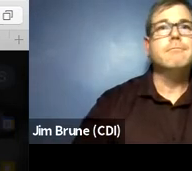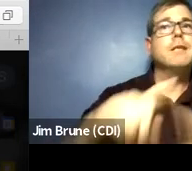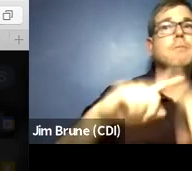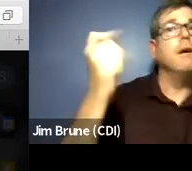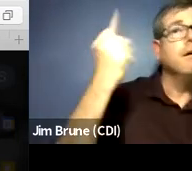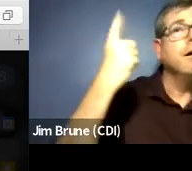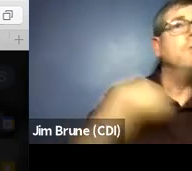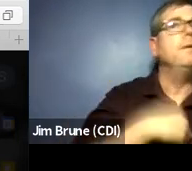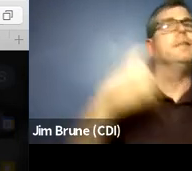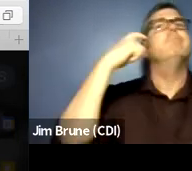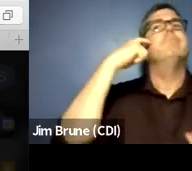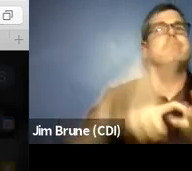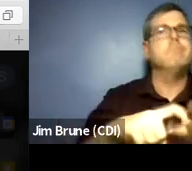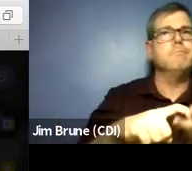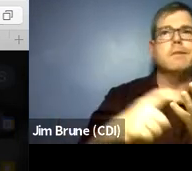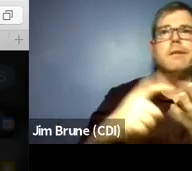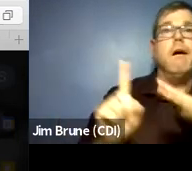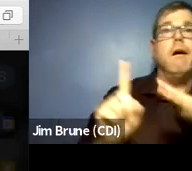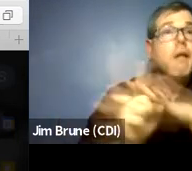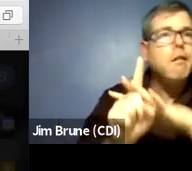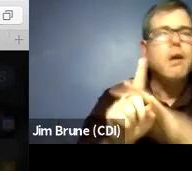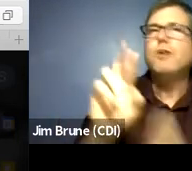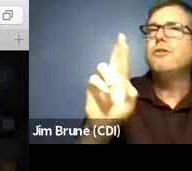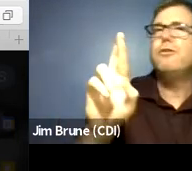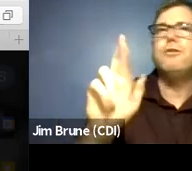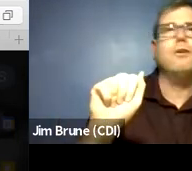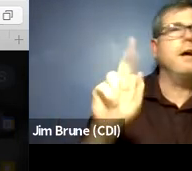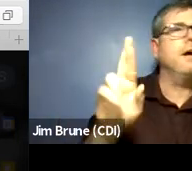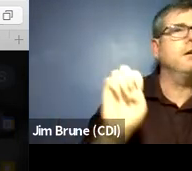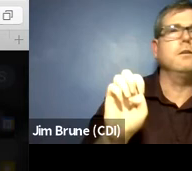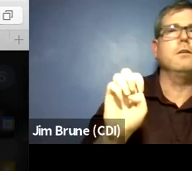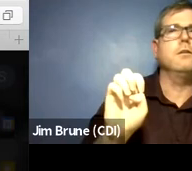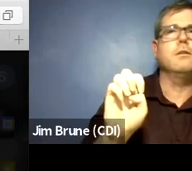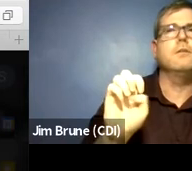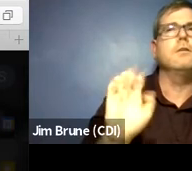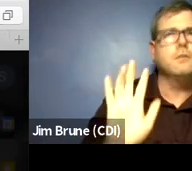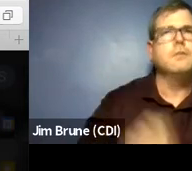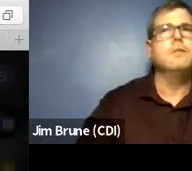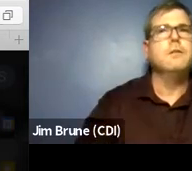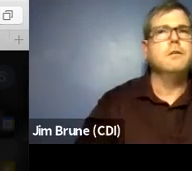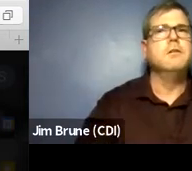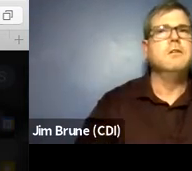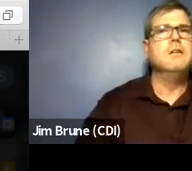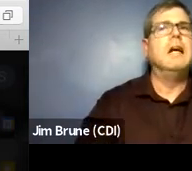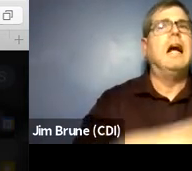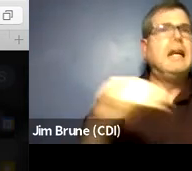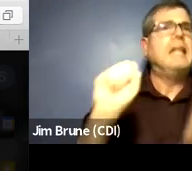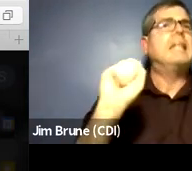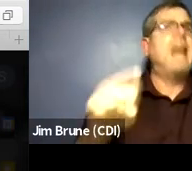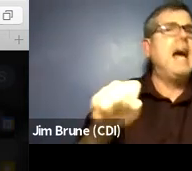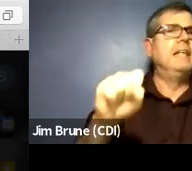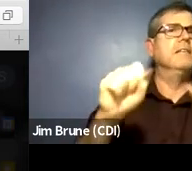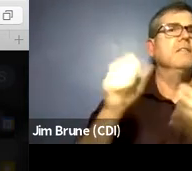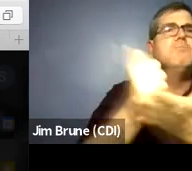rare and they're treatable. Okay, so we typically use an EpiPen for someone who's having an